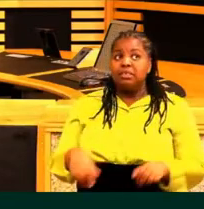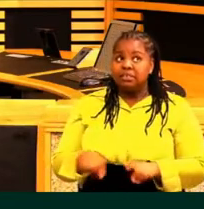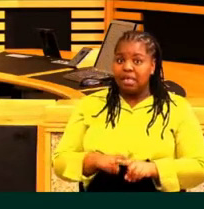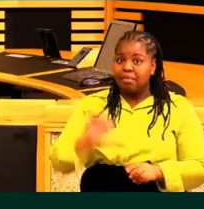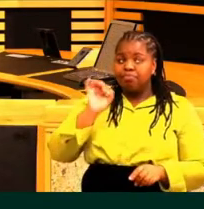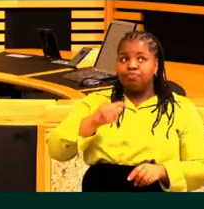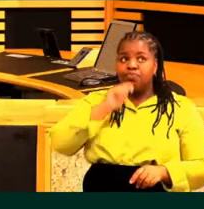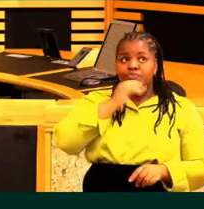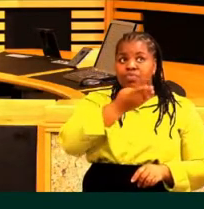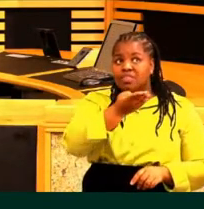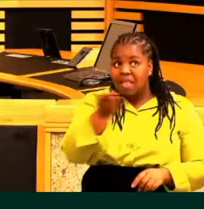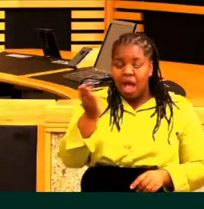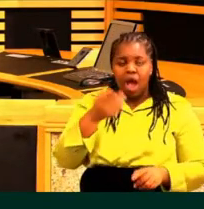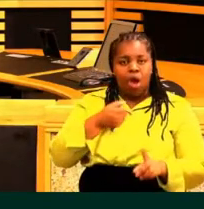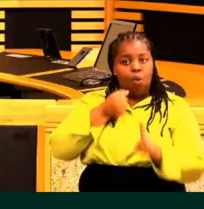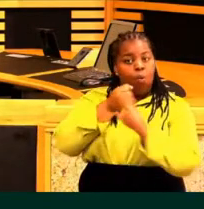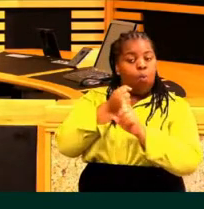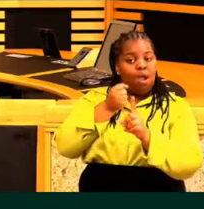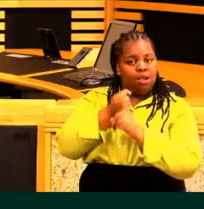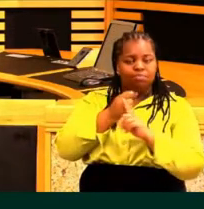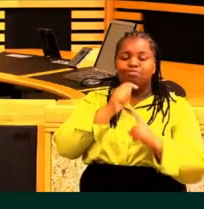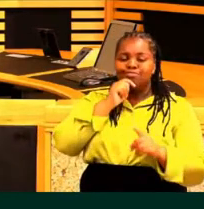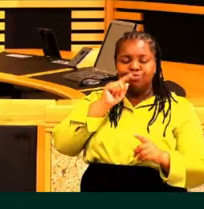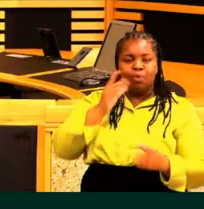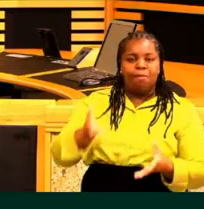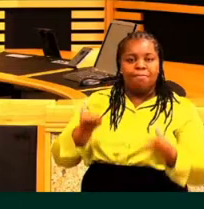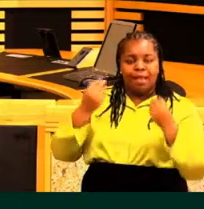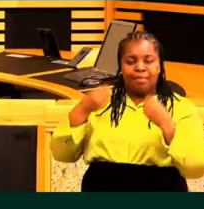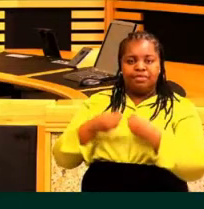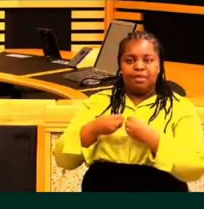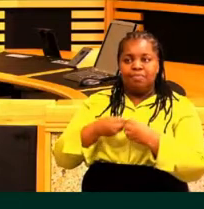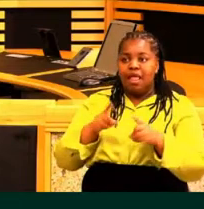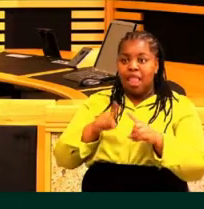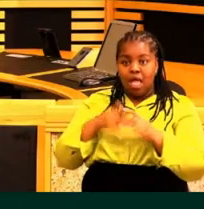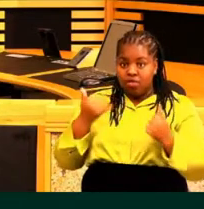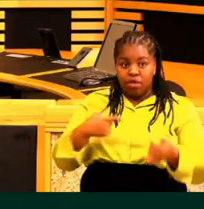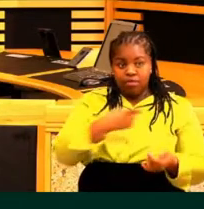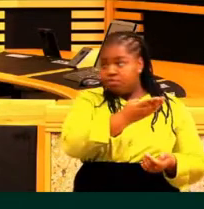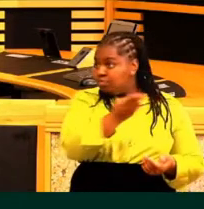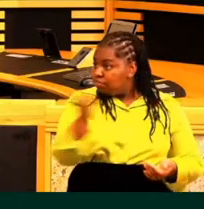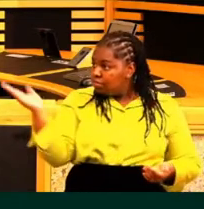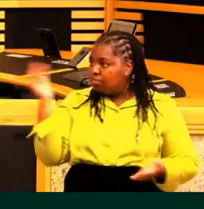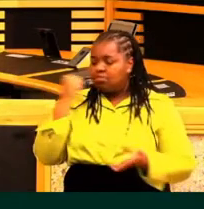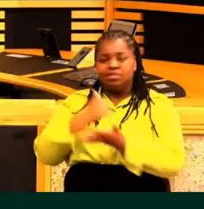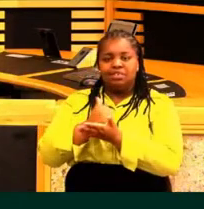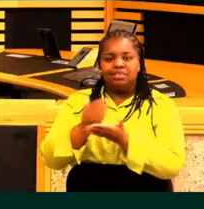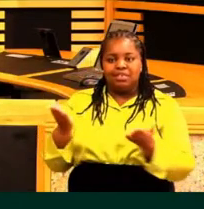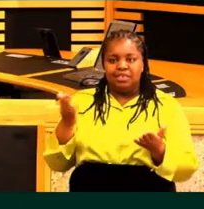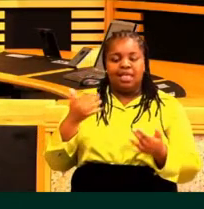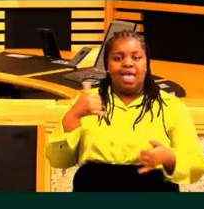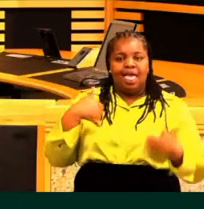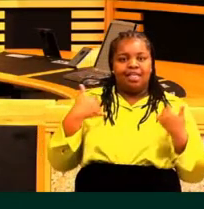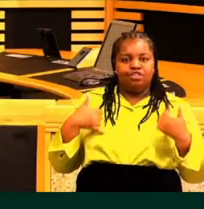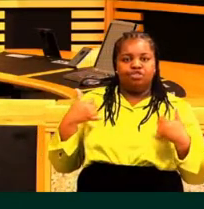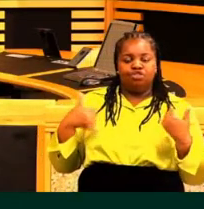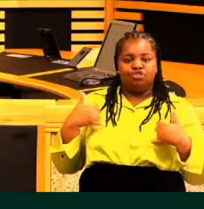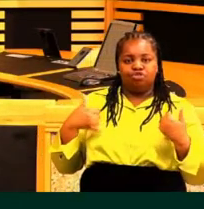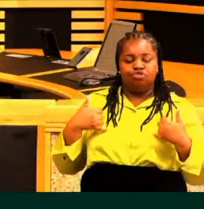indeed were not lost in vain as we are seated here enjoying the fruits of democracy